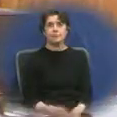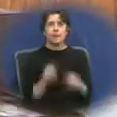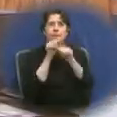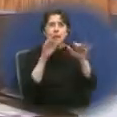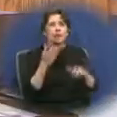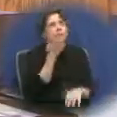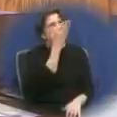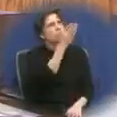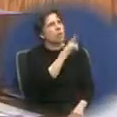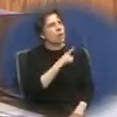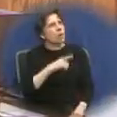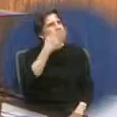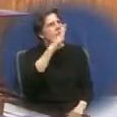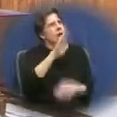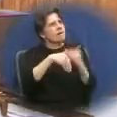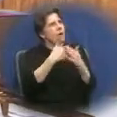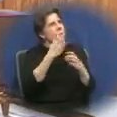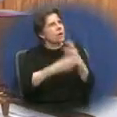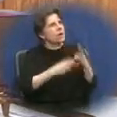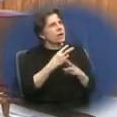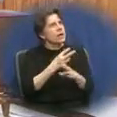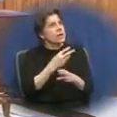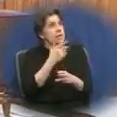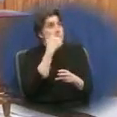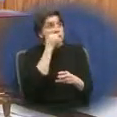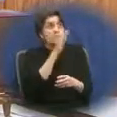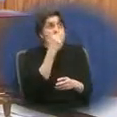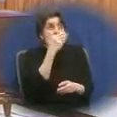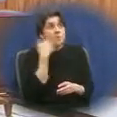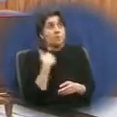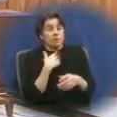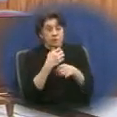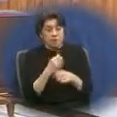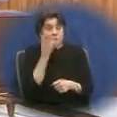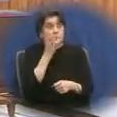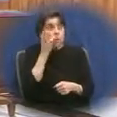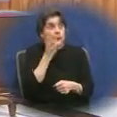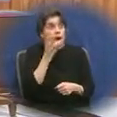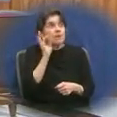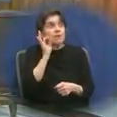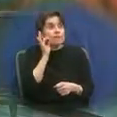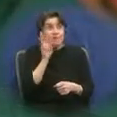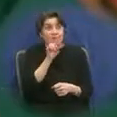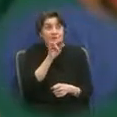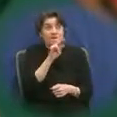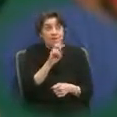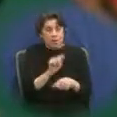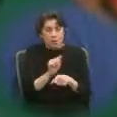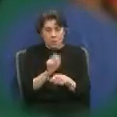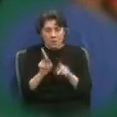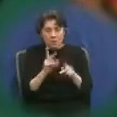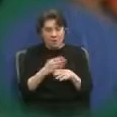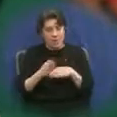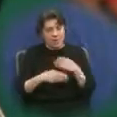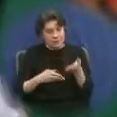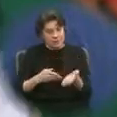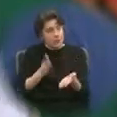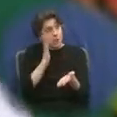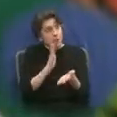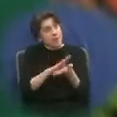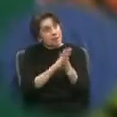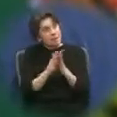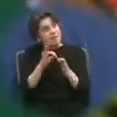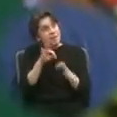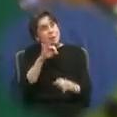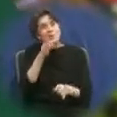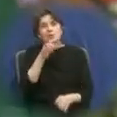Blessed are you, Lord God of all creation, for through your goodness we have received the wine we offer you. Fruit of the vine and work of human hands, it will become our spiritual